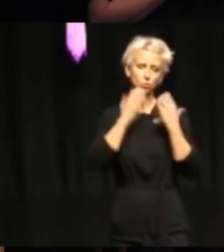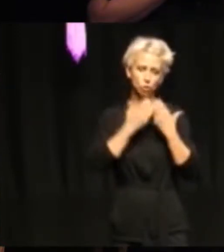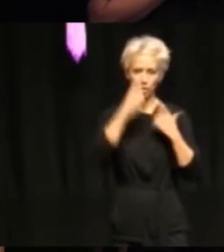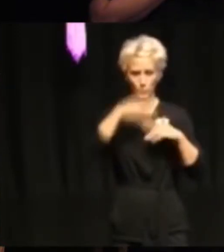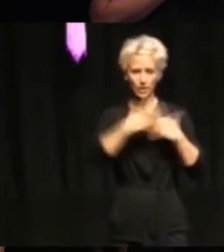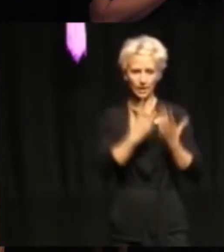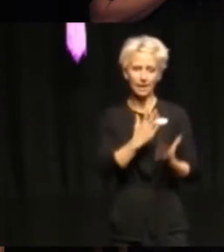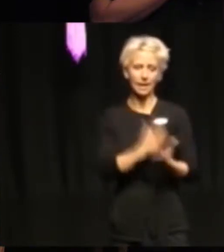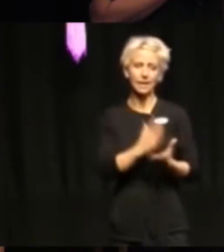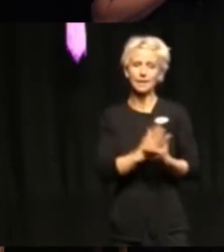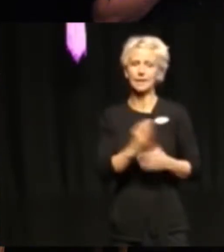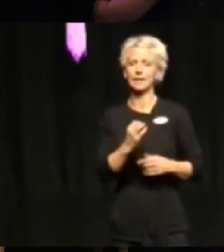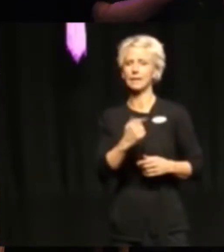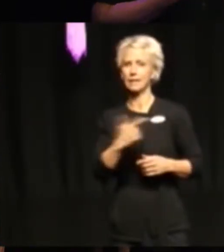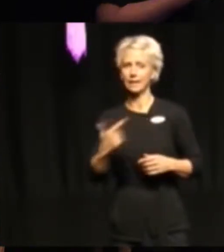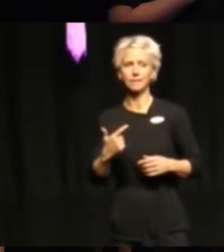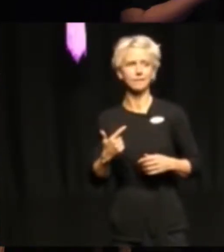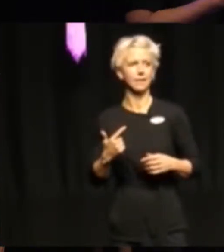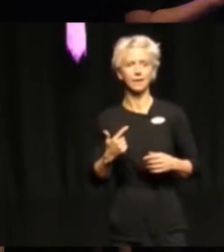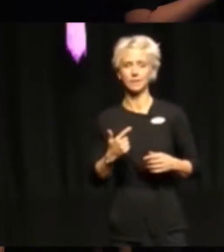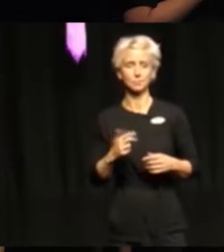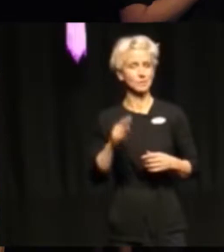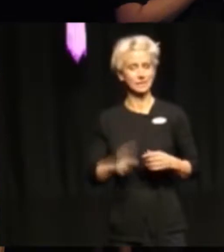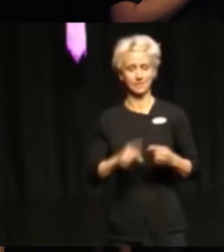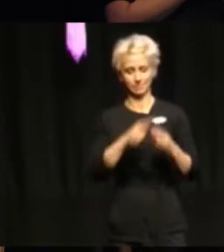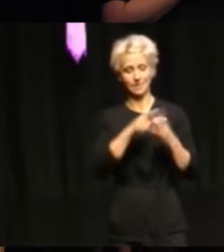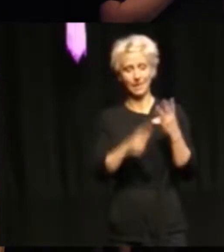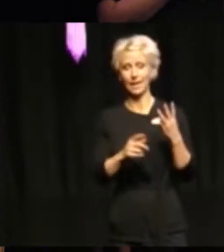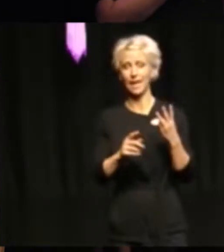hard to fulfill, and to